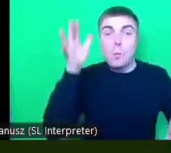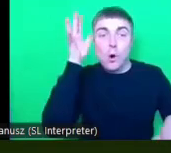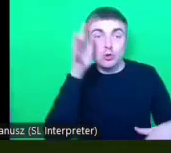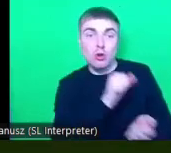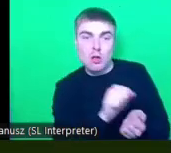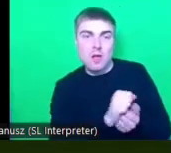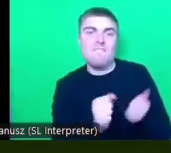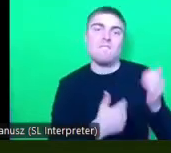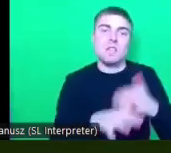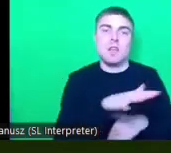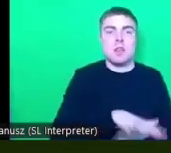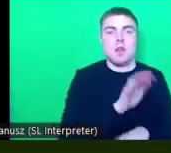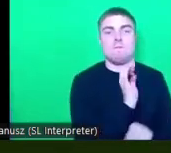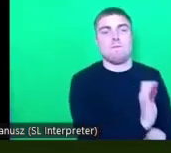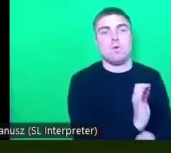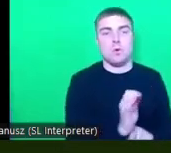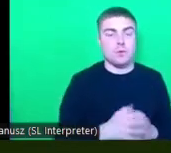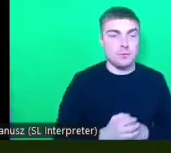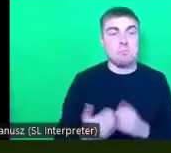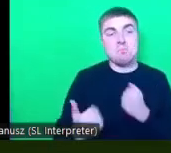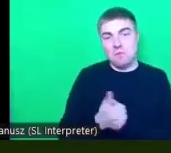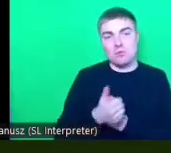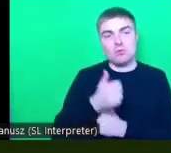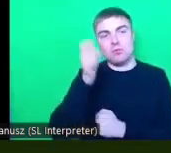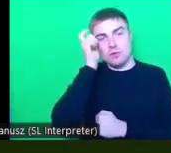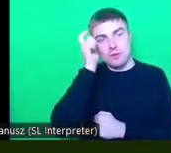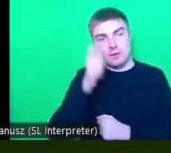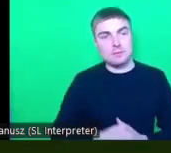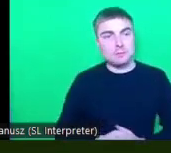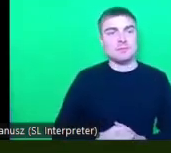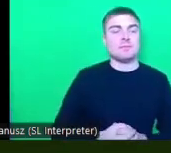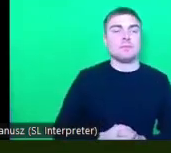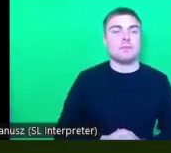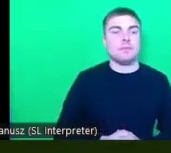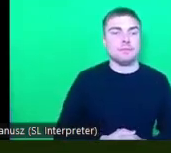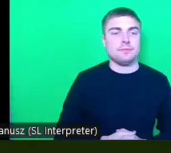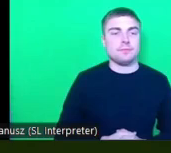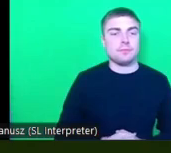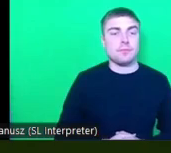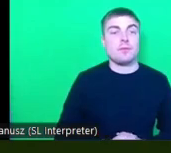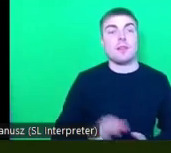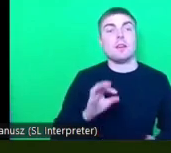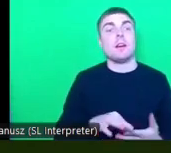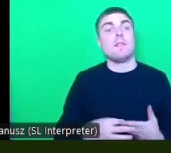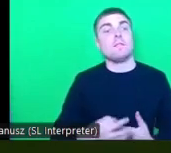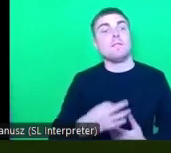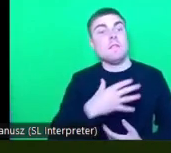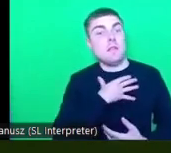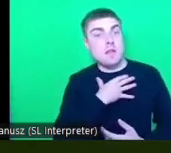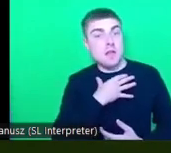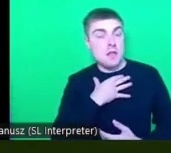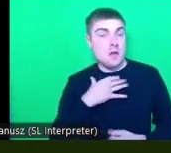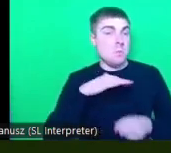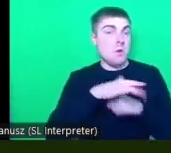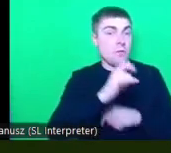So hunters have actually responded in three different ways since the 1980s when wolves were establishing